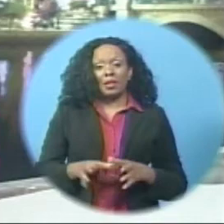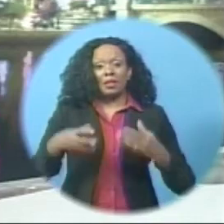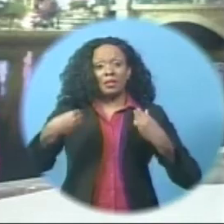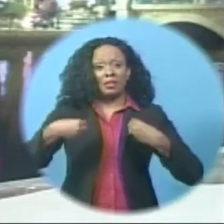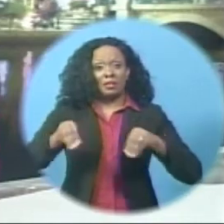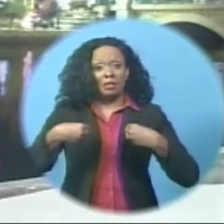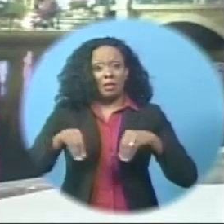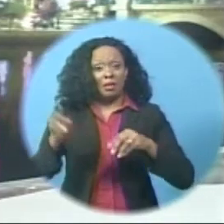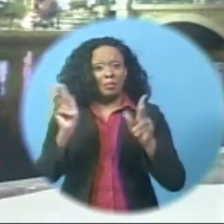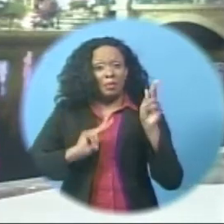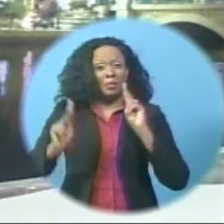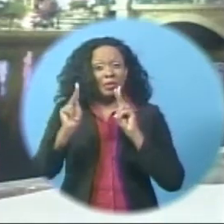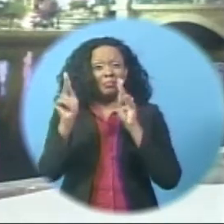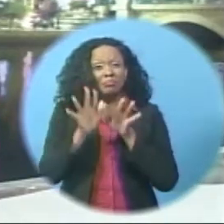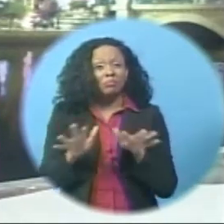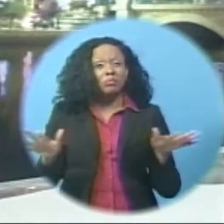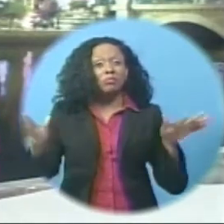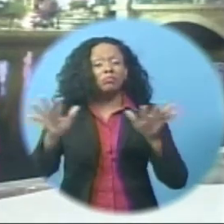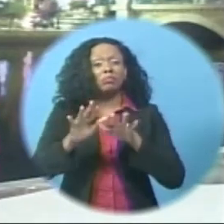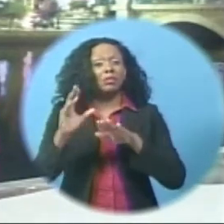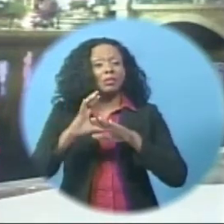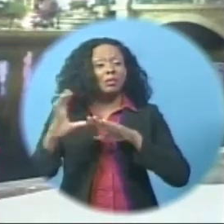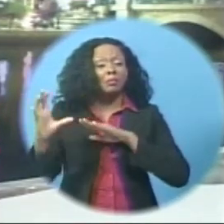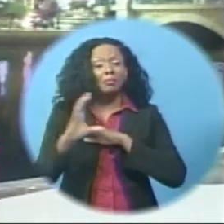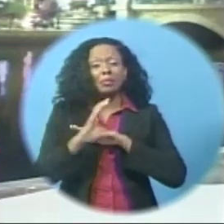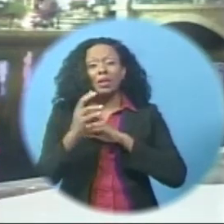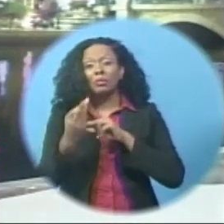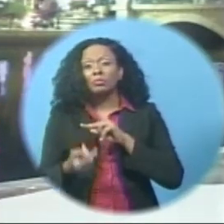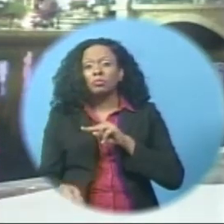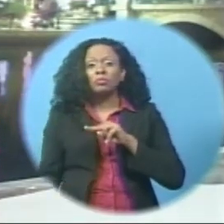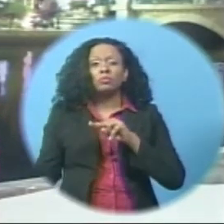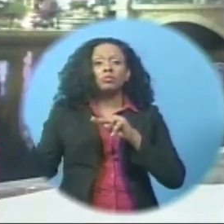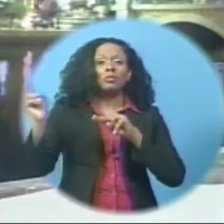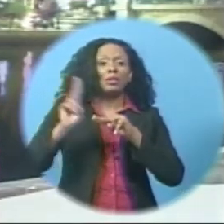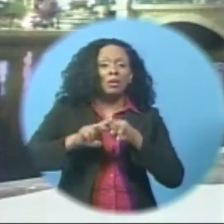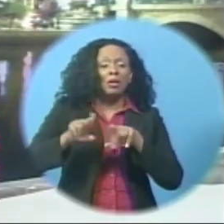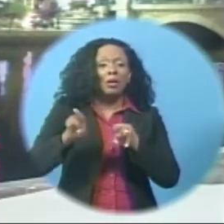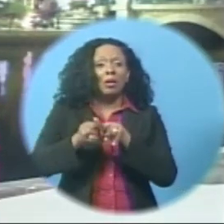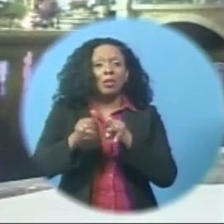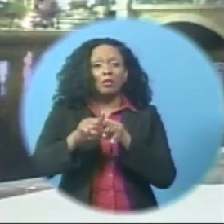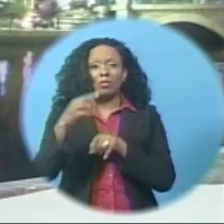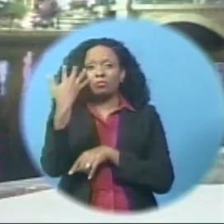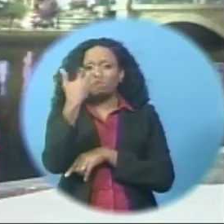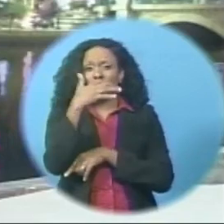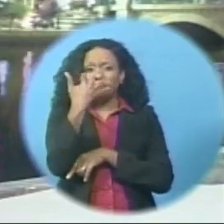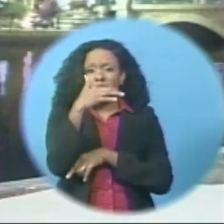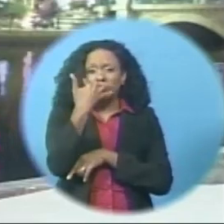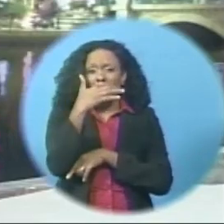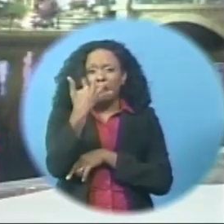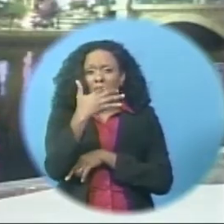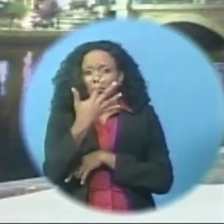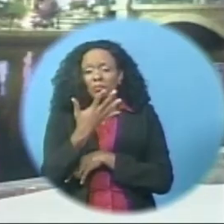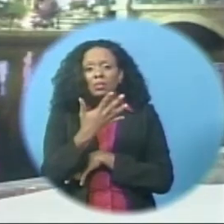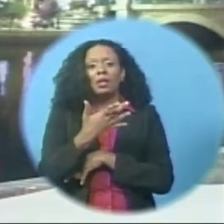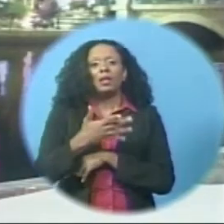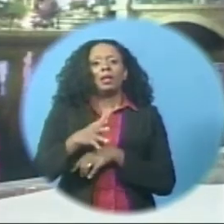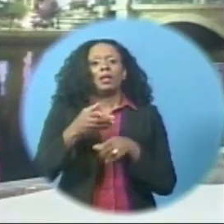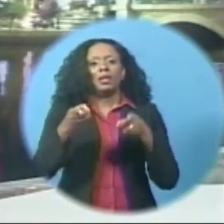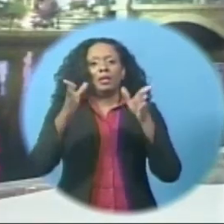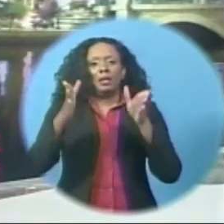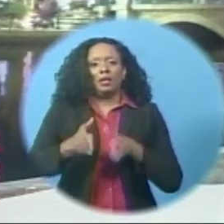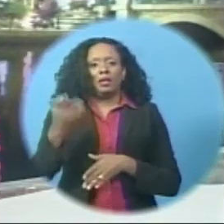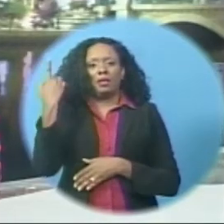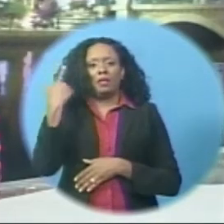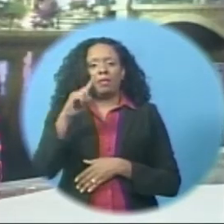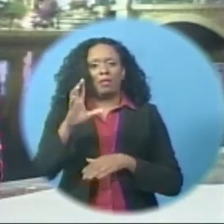Human trafficking in the Caribbean is on the increase, as well as the movement of drugs. The news was revealed by Executive Director of